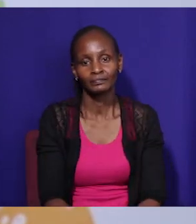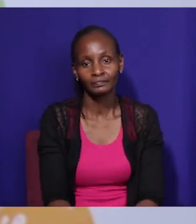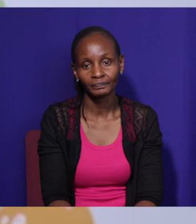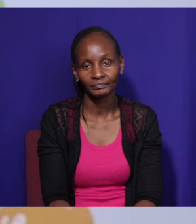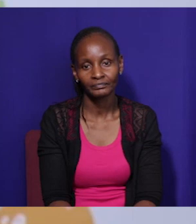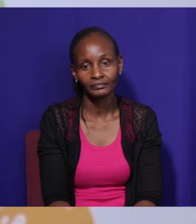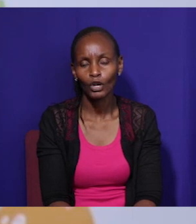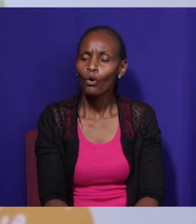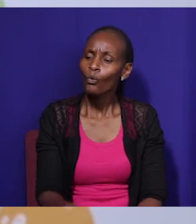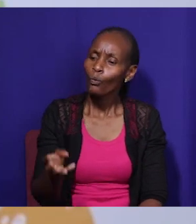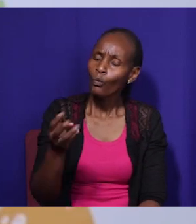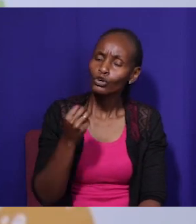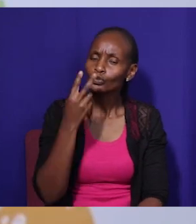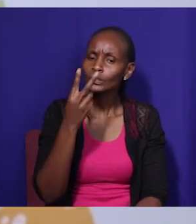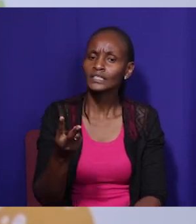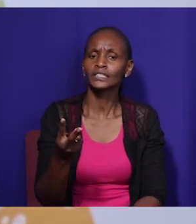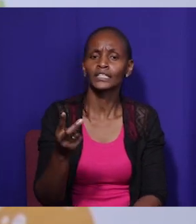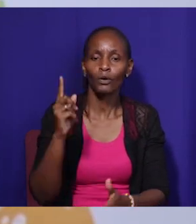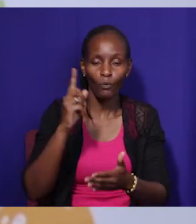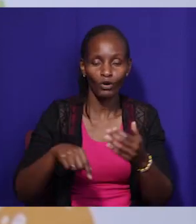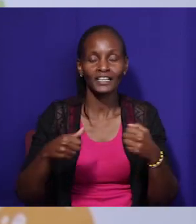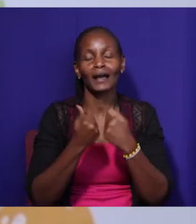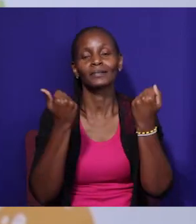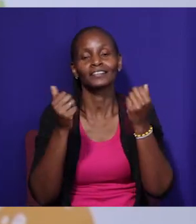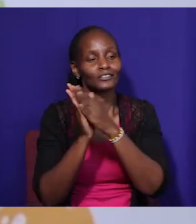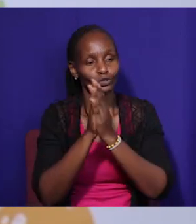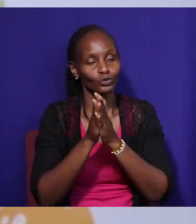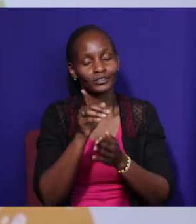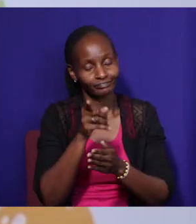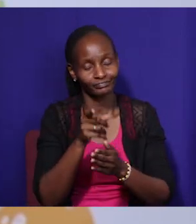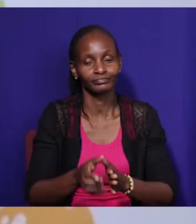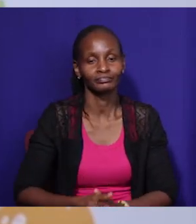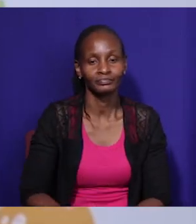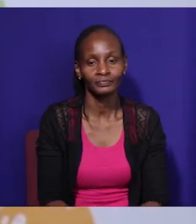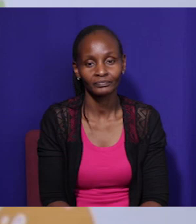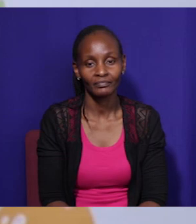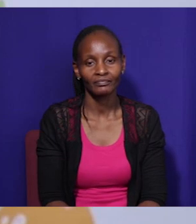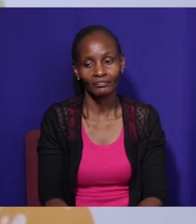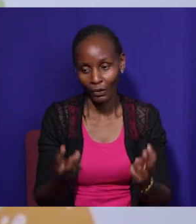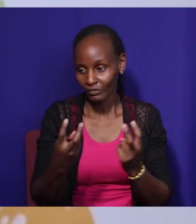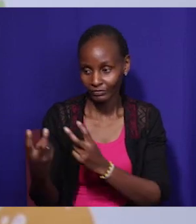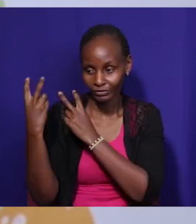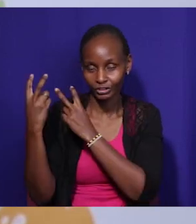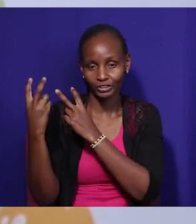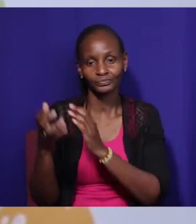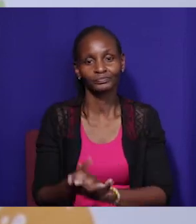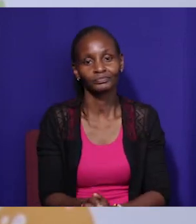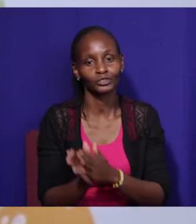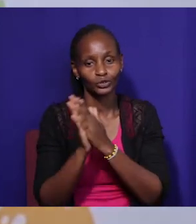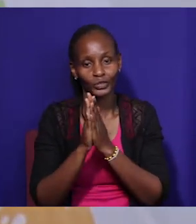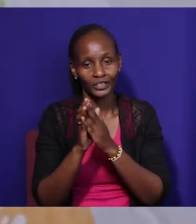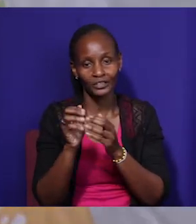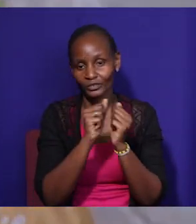So we want to see exactly what happened in this story. Let's watch the clip